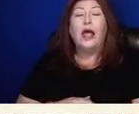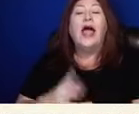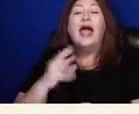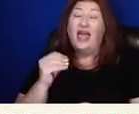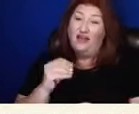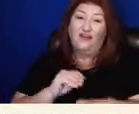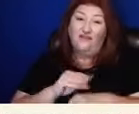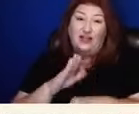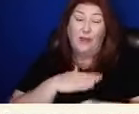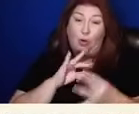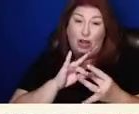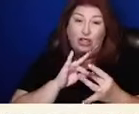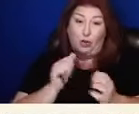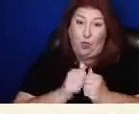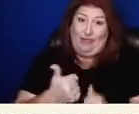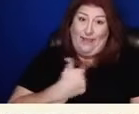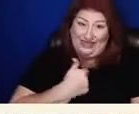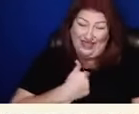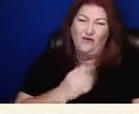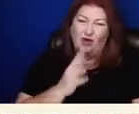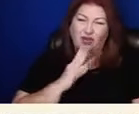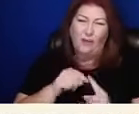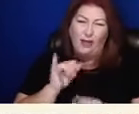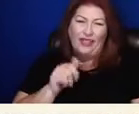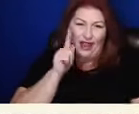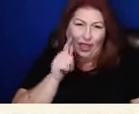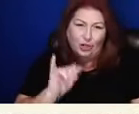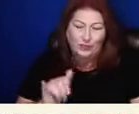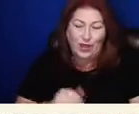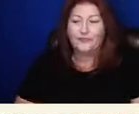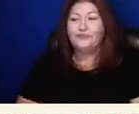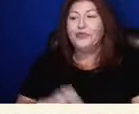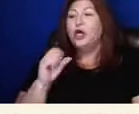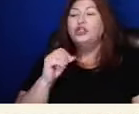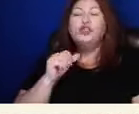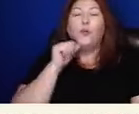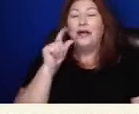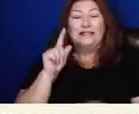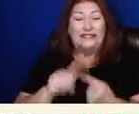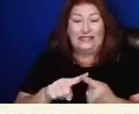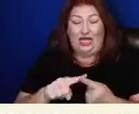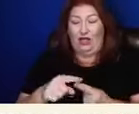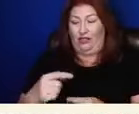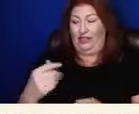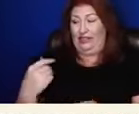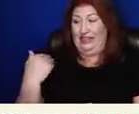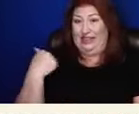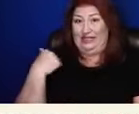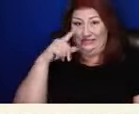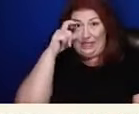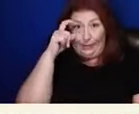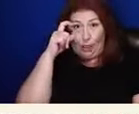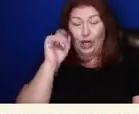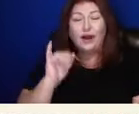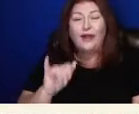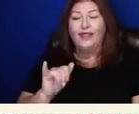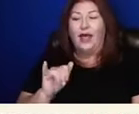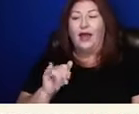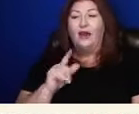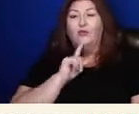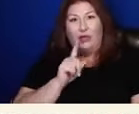I'll talk about a little bit later as well. And so it wasn't until this past summer that I